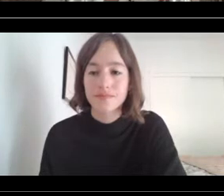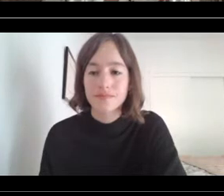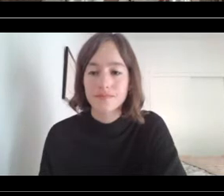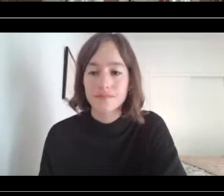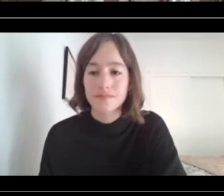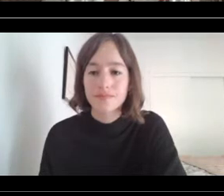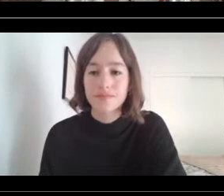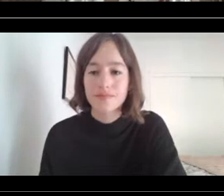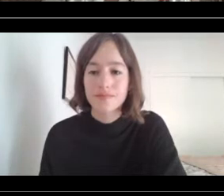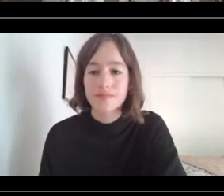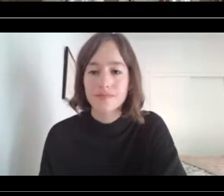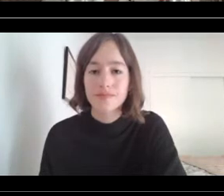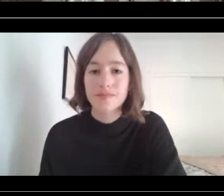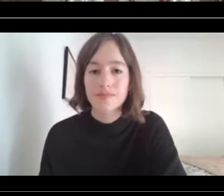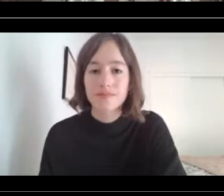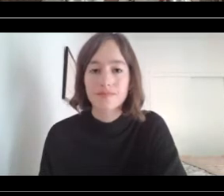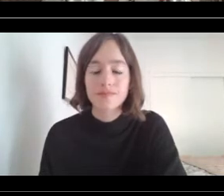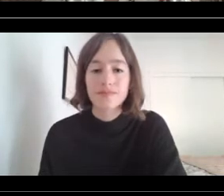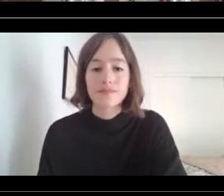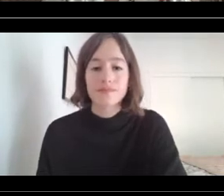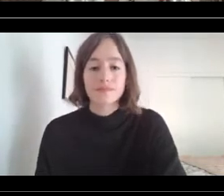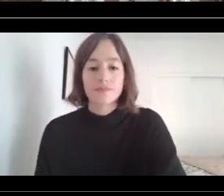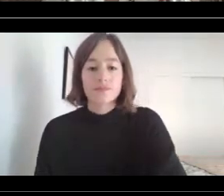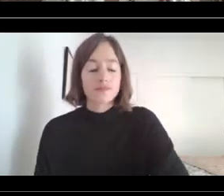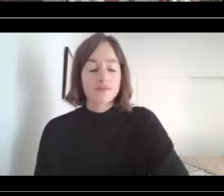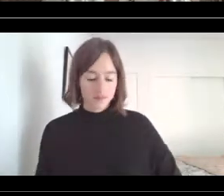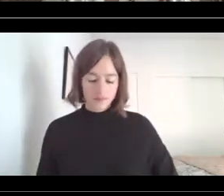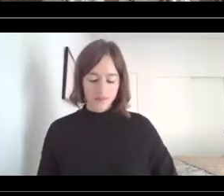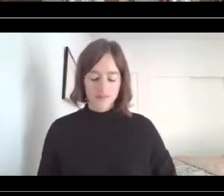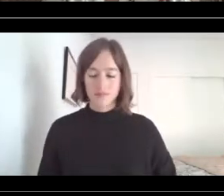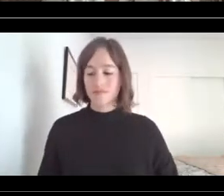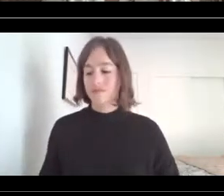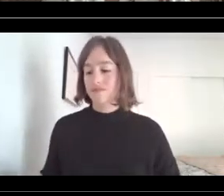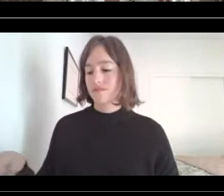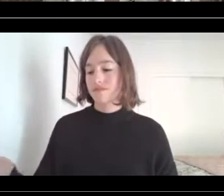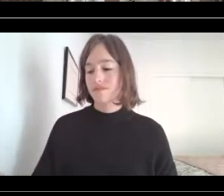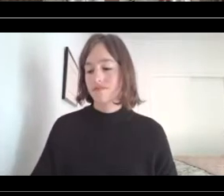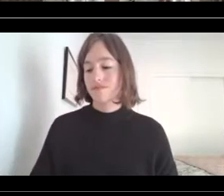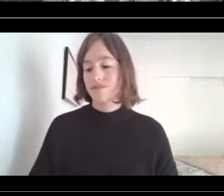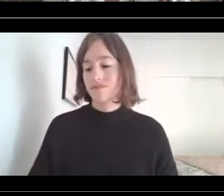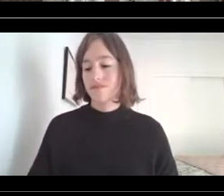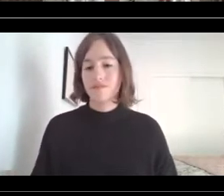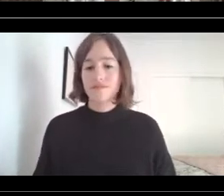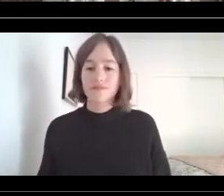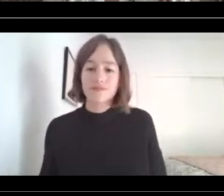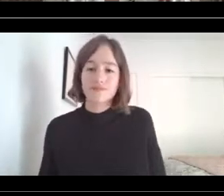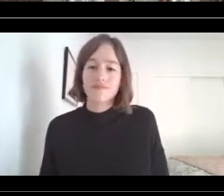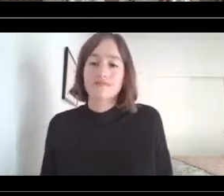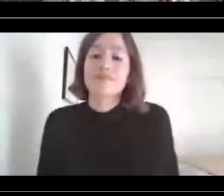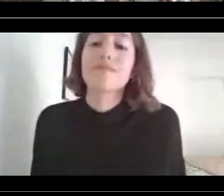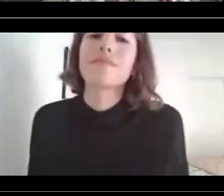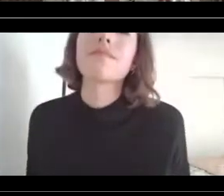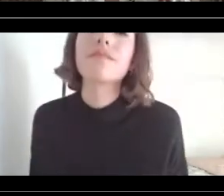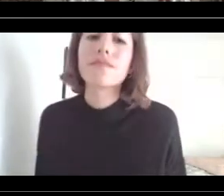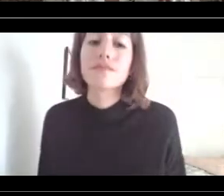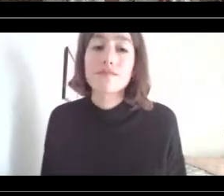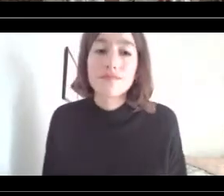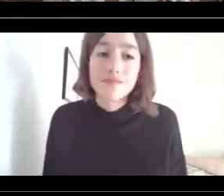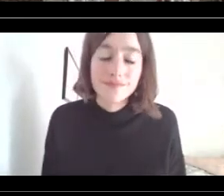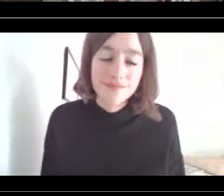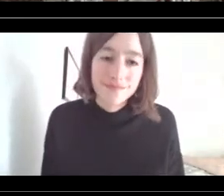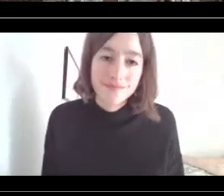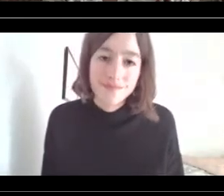First of all, I want to thank y'all for initiating this important body of work. It's a huge undertaking,